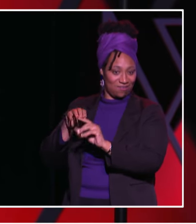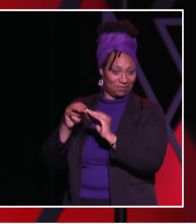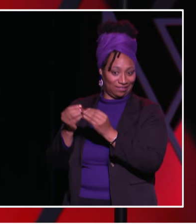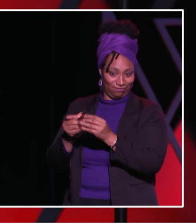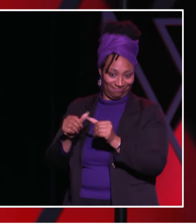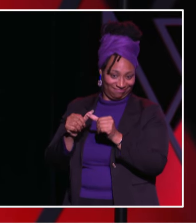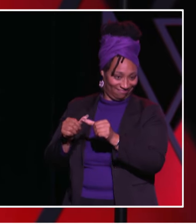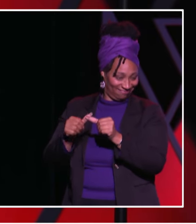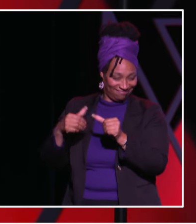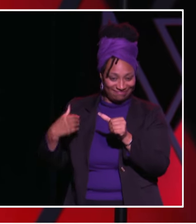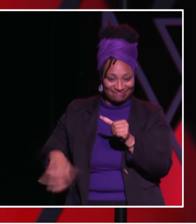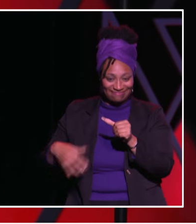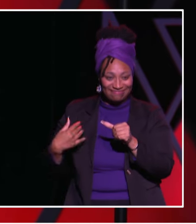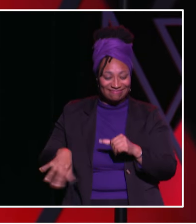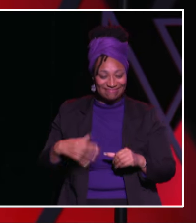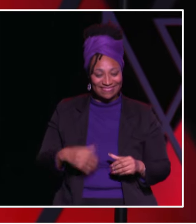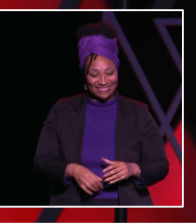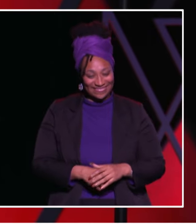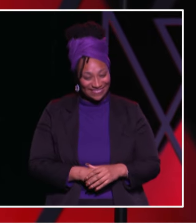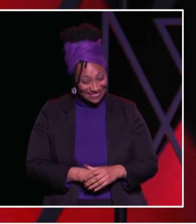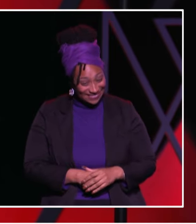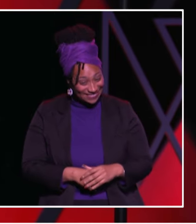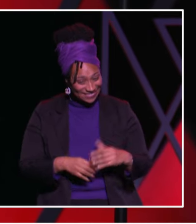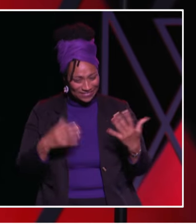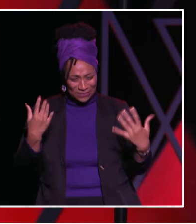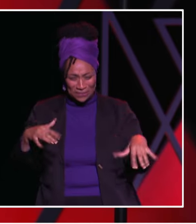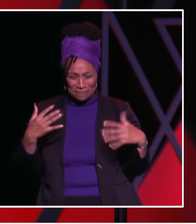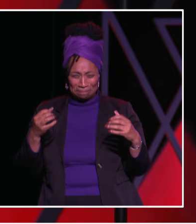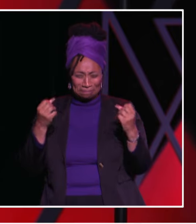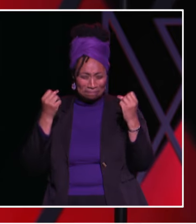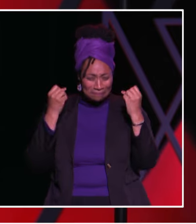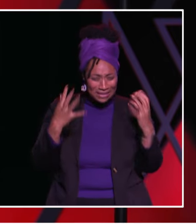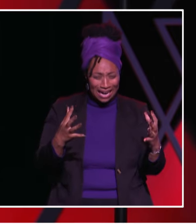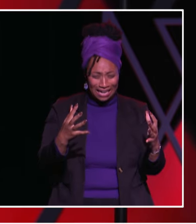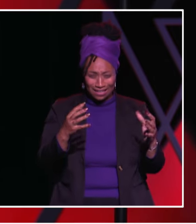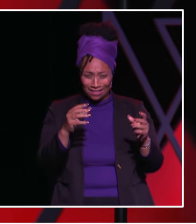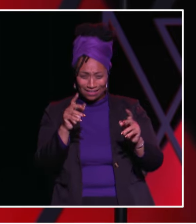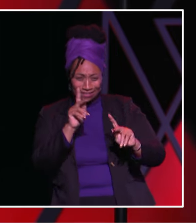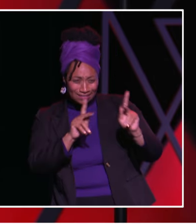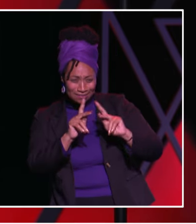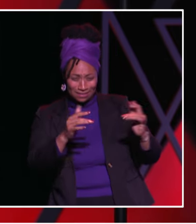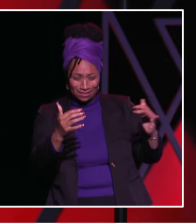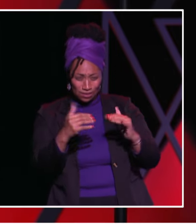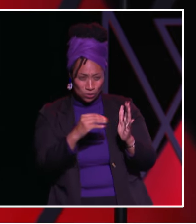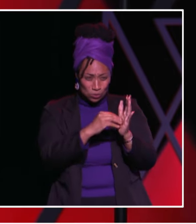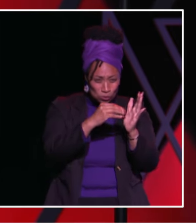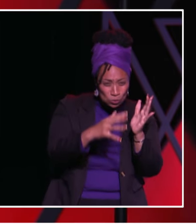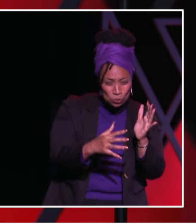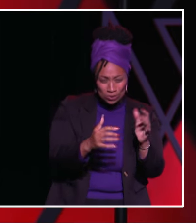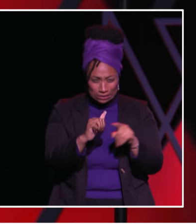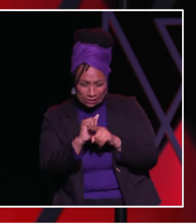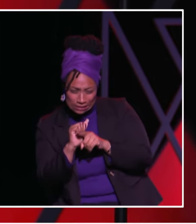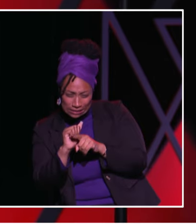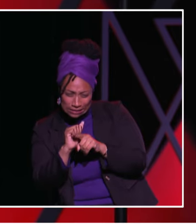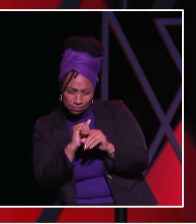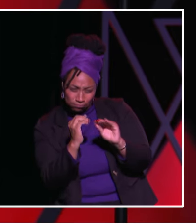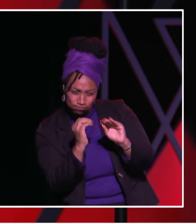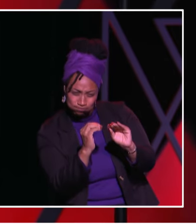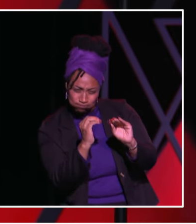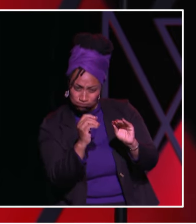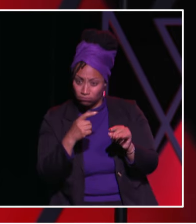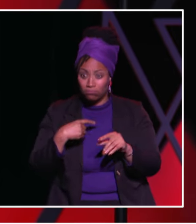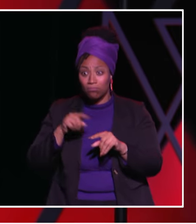decades, we have graduated student musicians from every major music school and conservatory in North